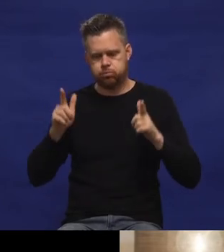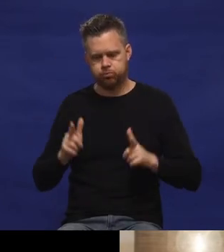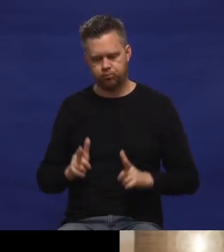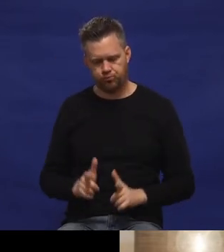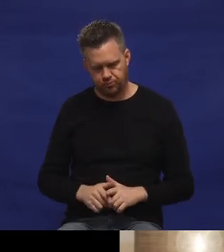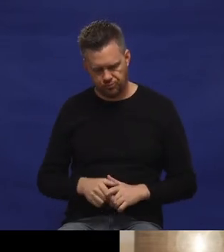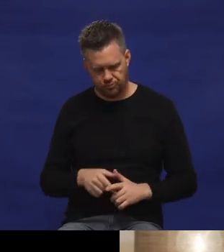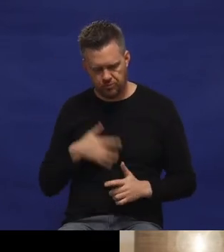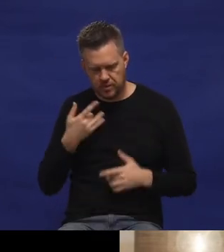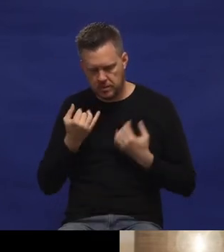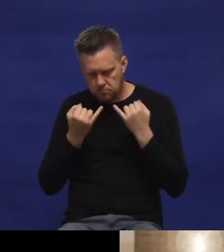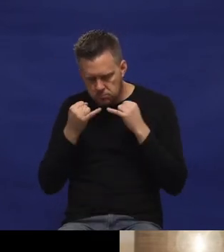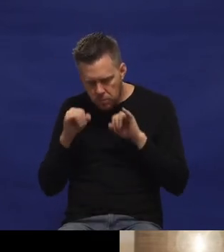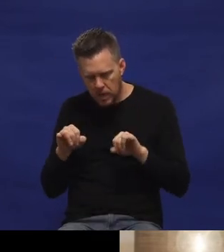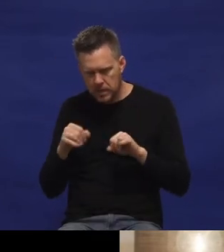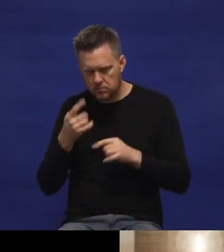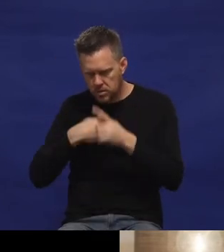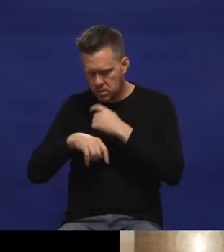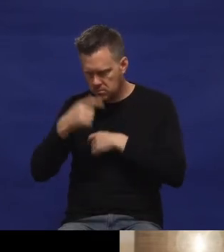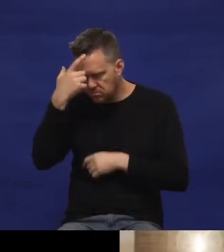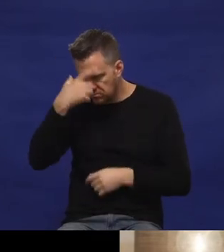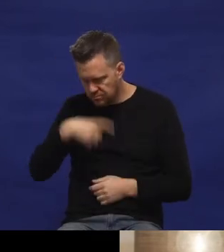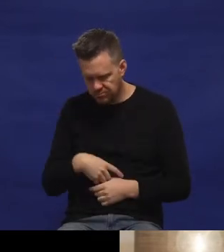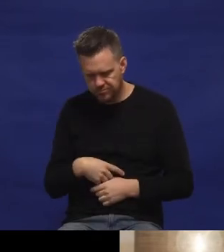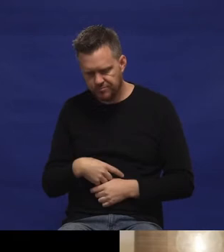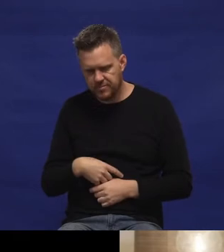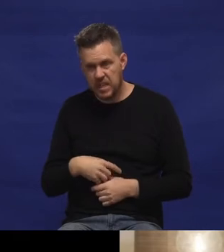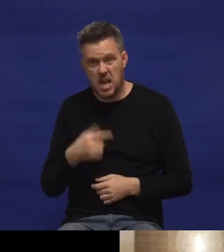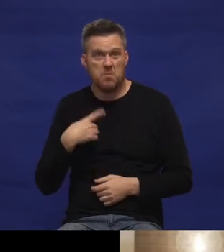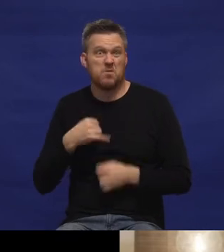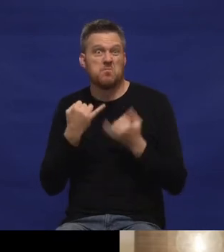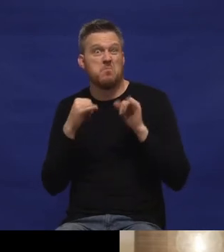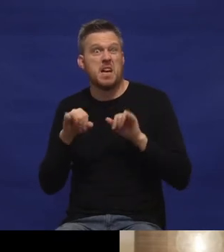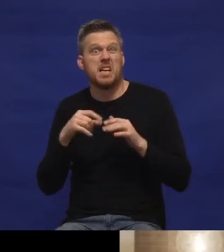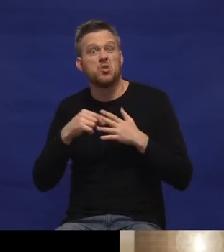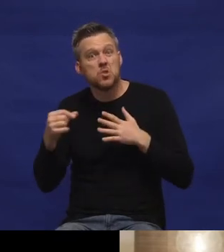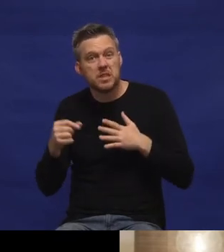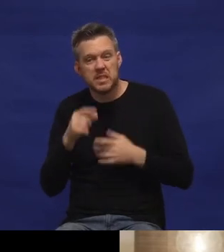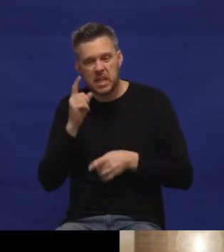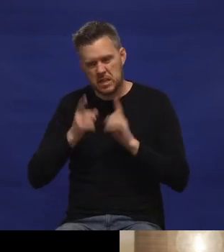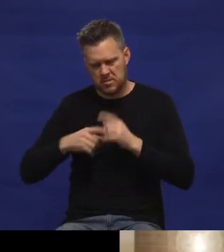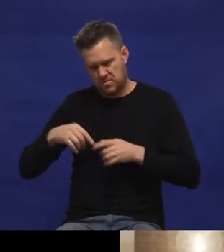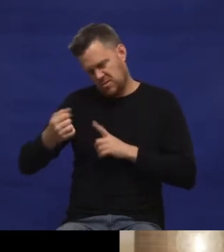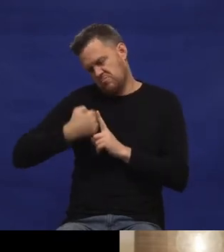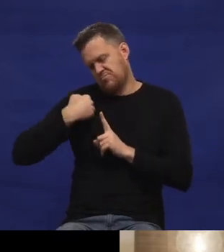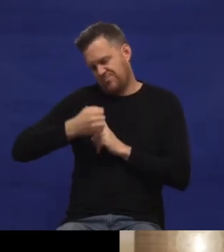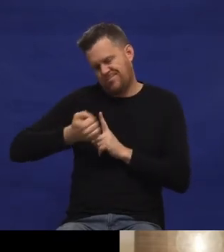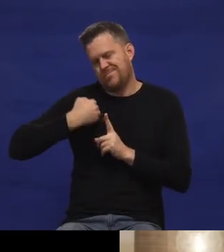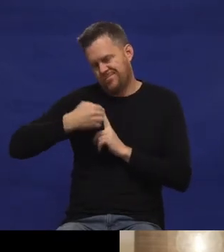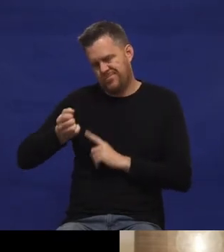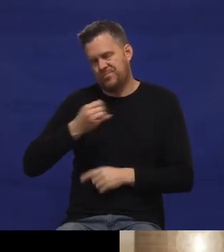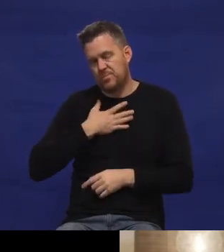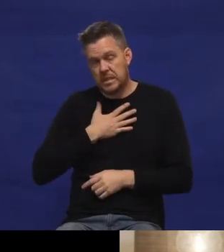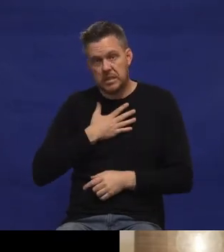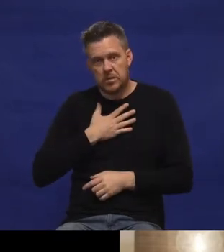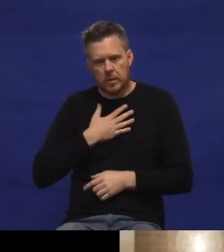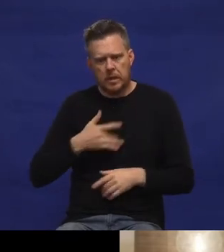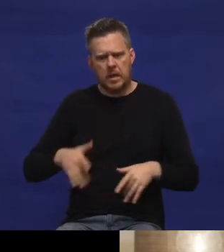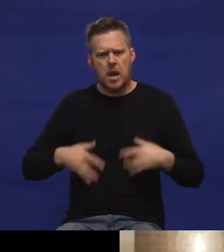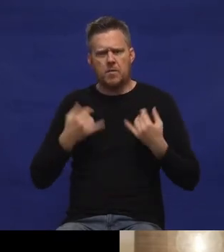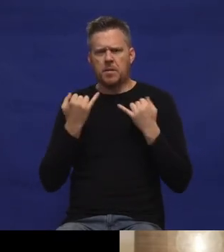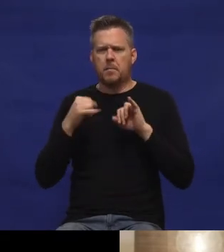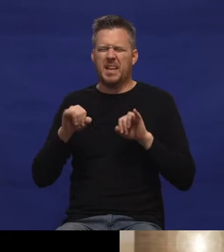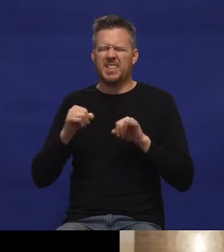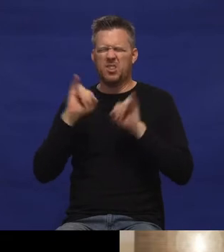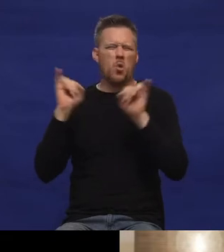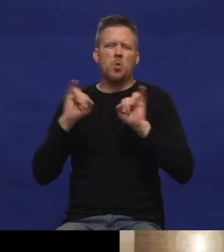who it is that we have become because of poor choices, sometimes we can beat ourselves up, but feeling bad is